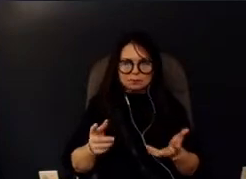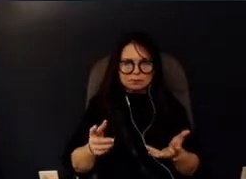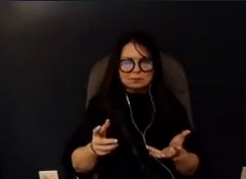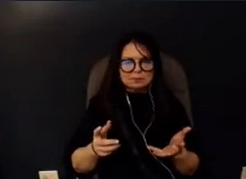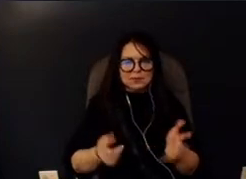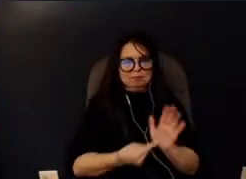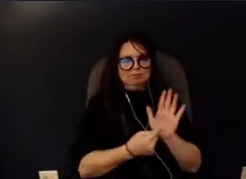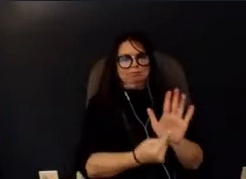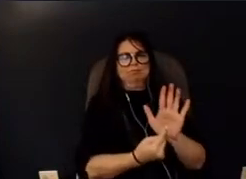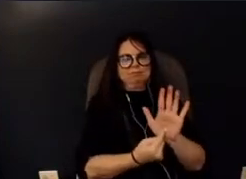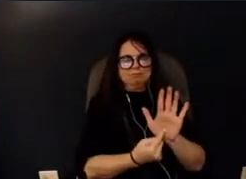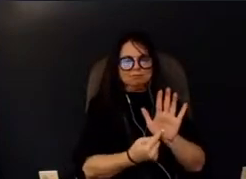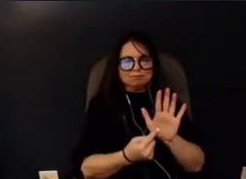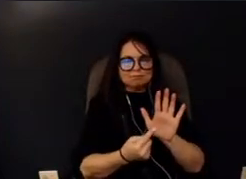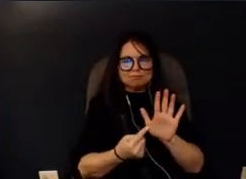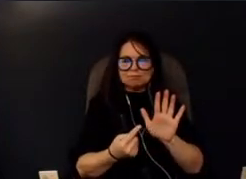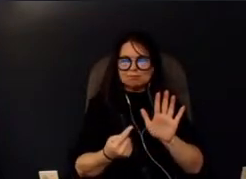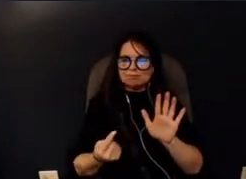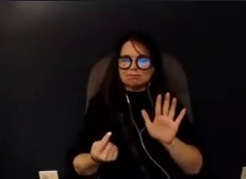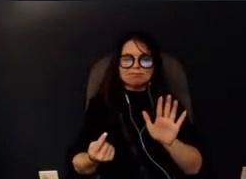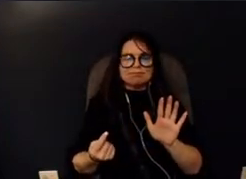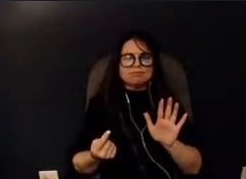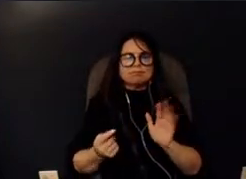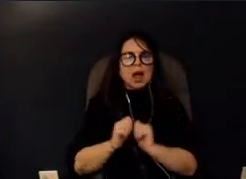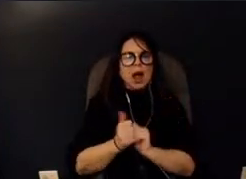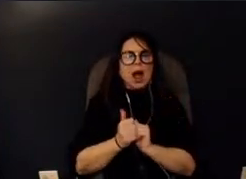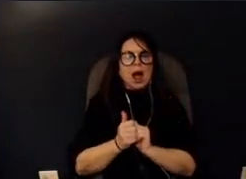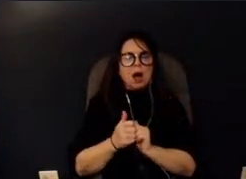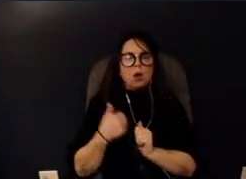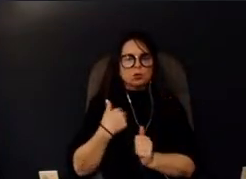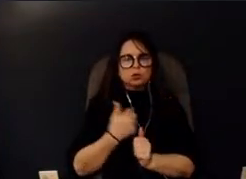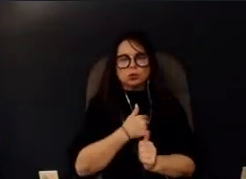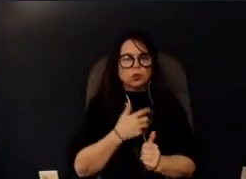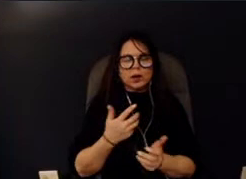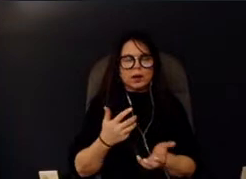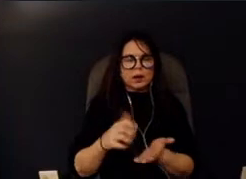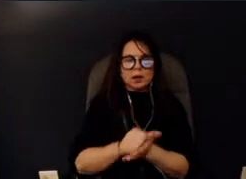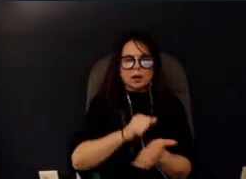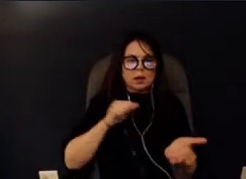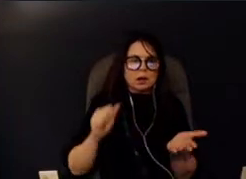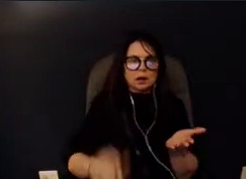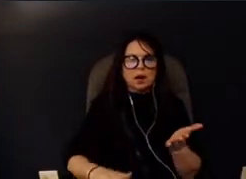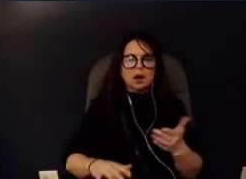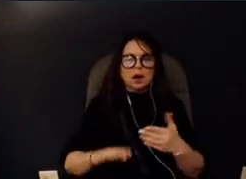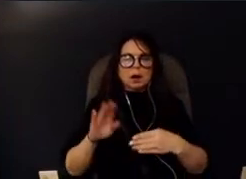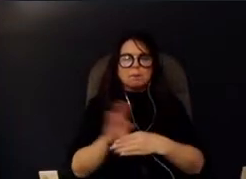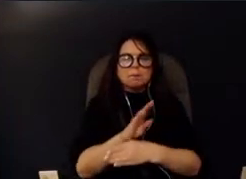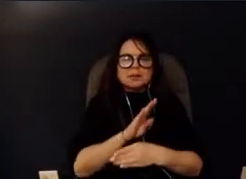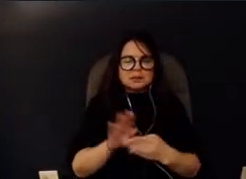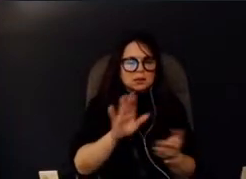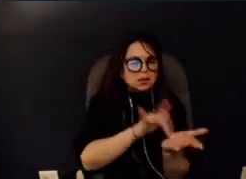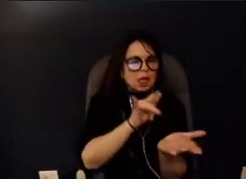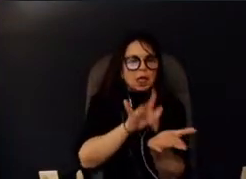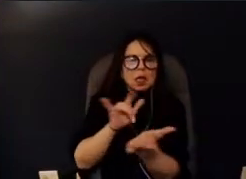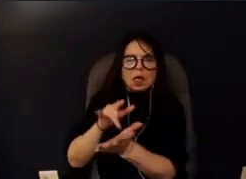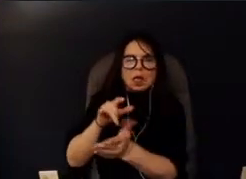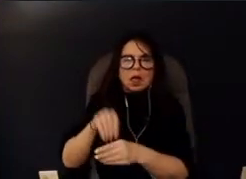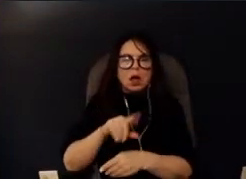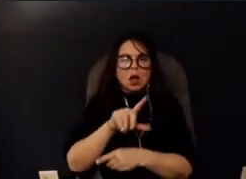how do we end and eradicate commercial sexual exploitation on Lake Street, and how do we make sure that